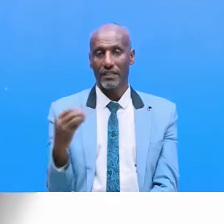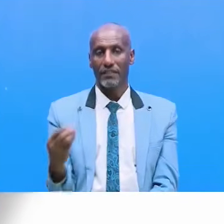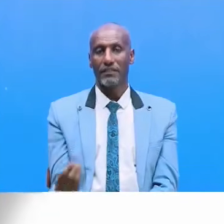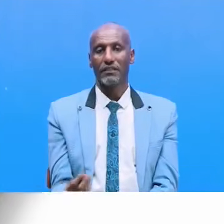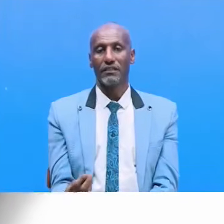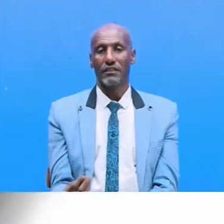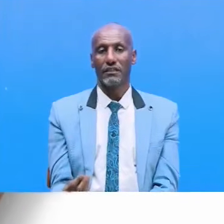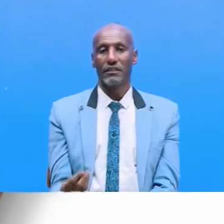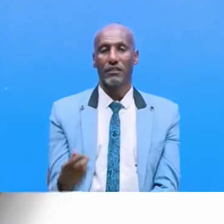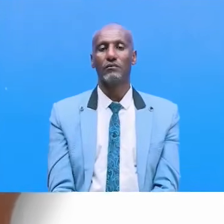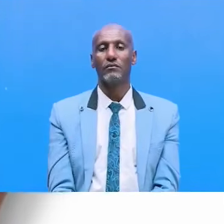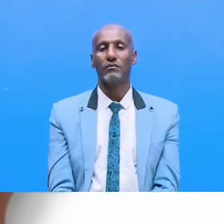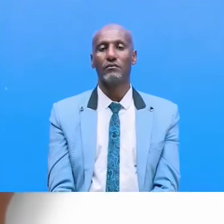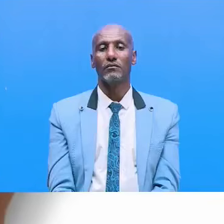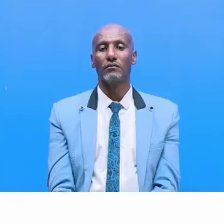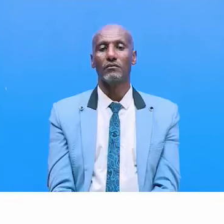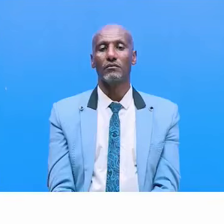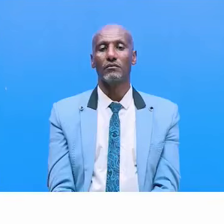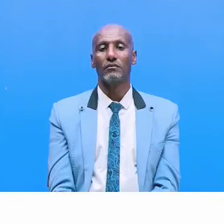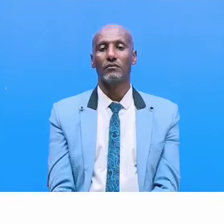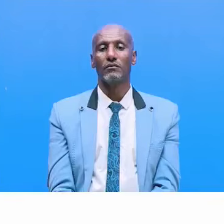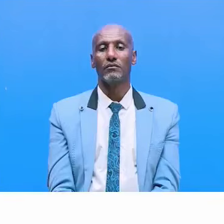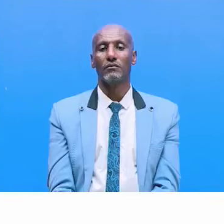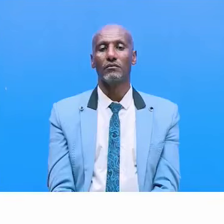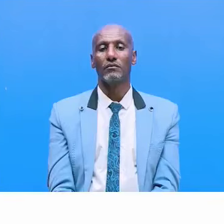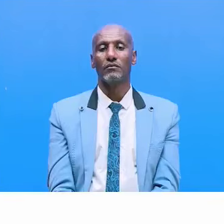or the.